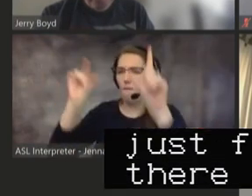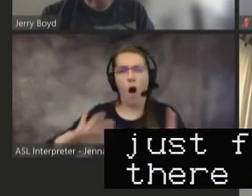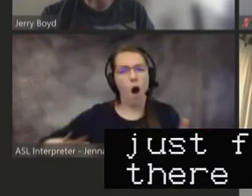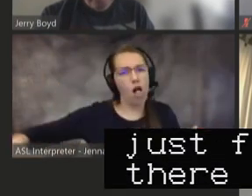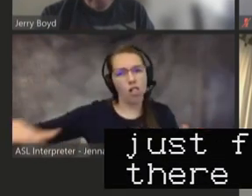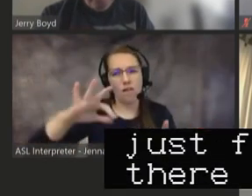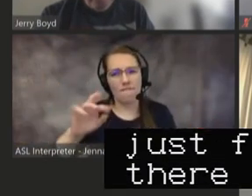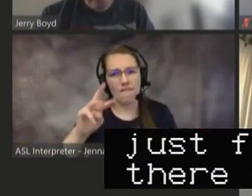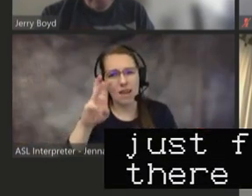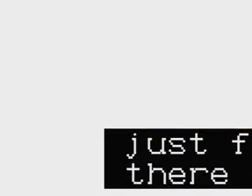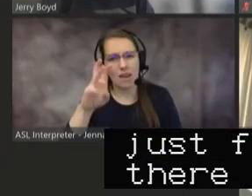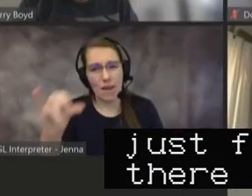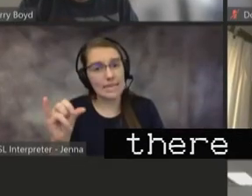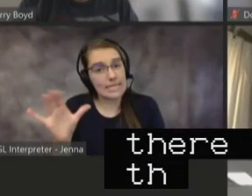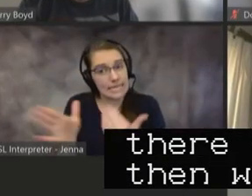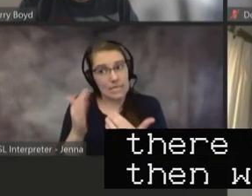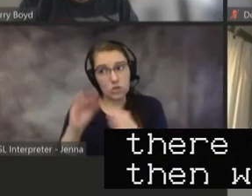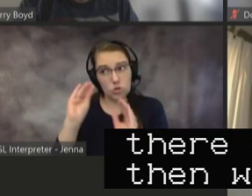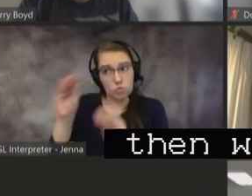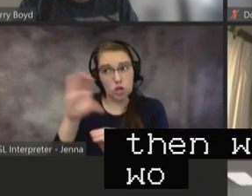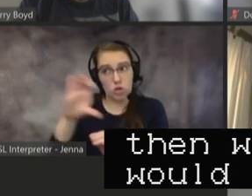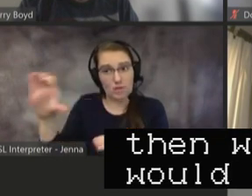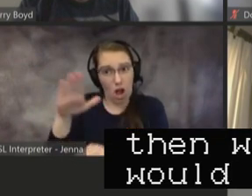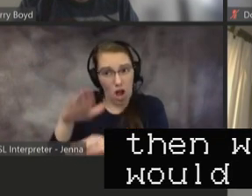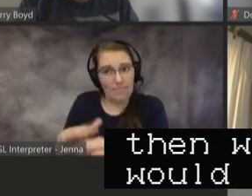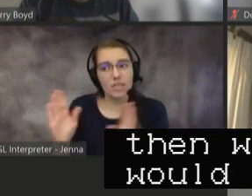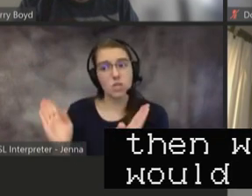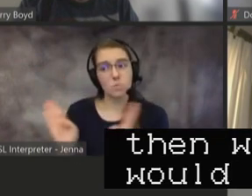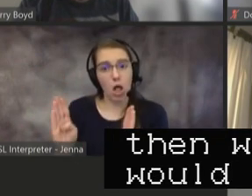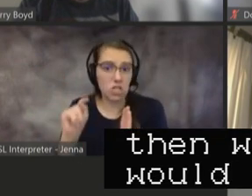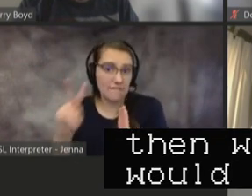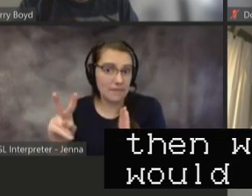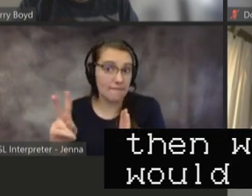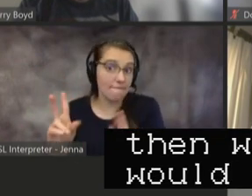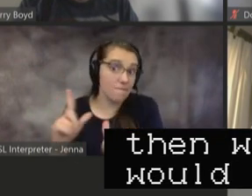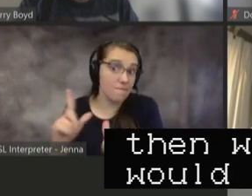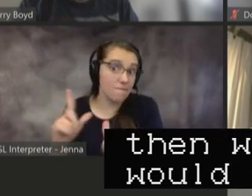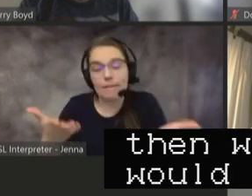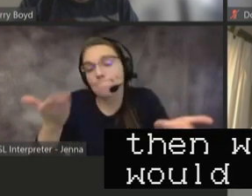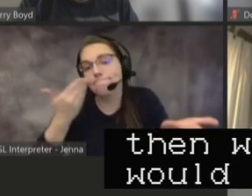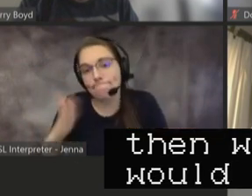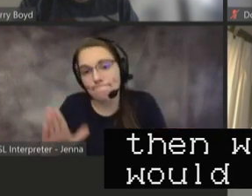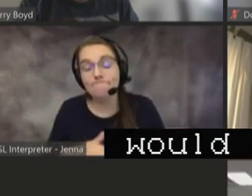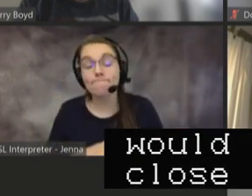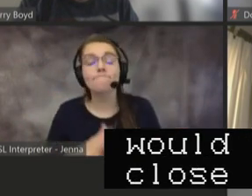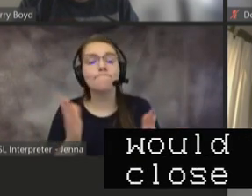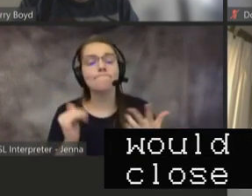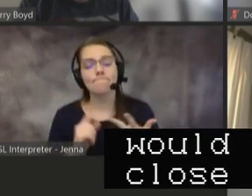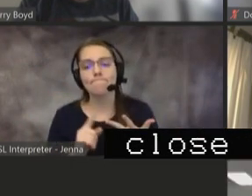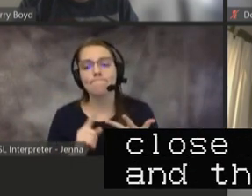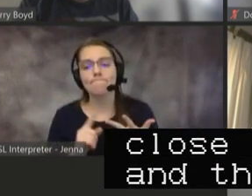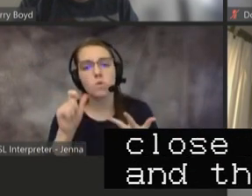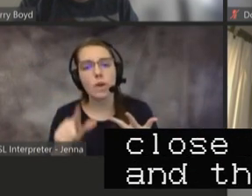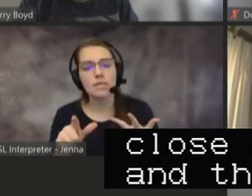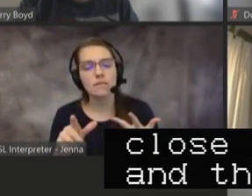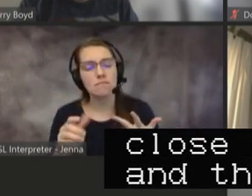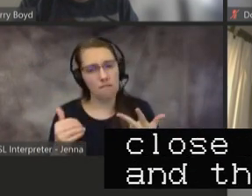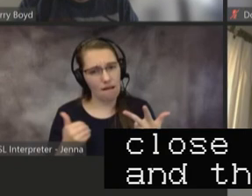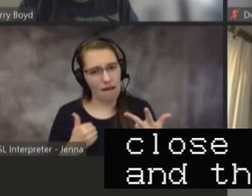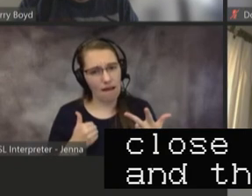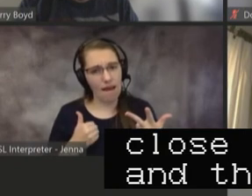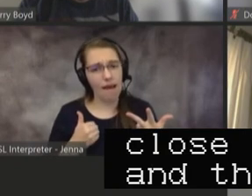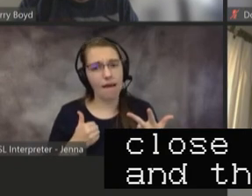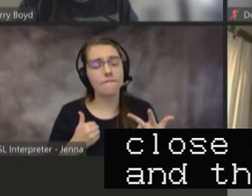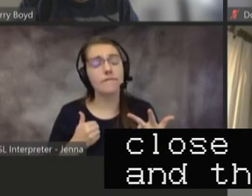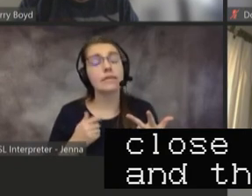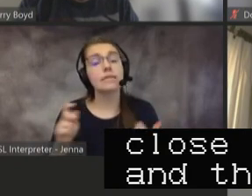closed captions on them anyway. And then my last question is there a specific number that people can call who are blind